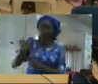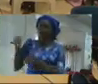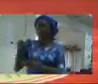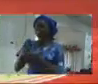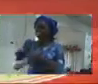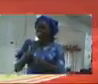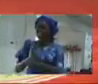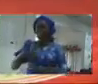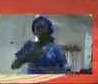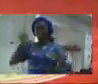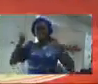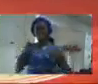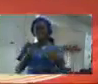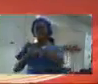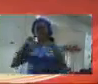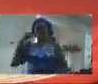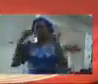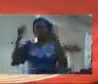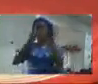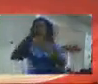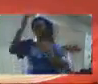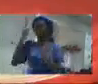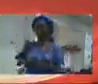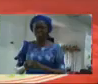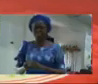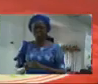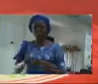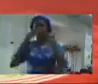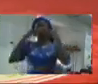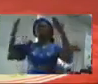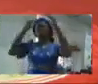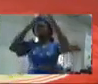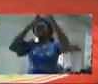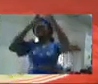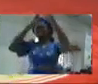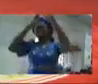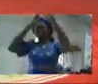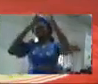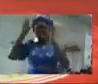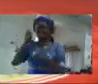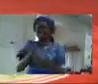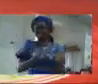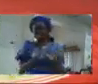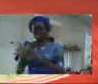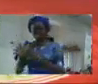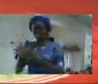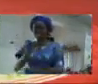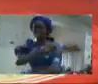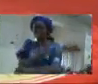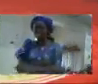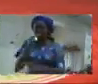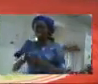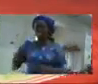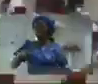Father, accept our thanks in Jesus' name. Thank you, Daddy. In Jesus' mighty name, we